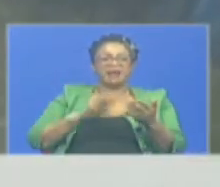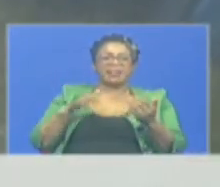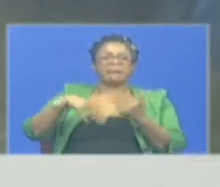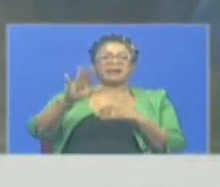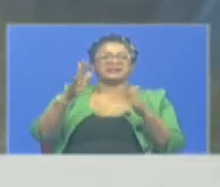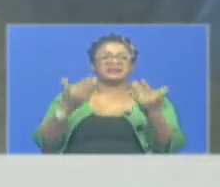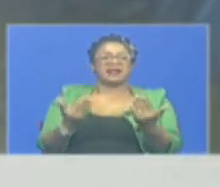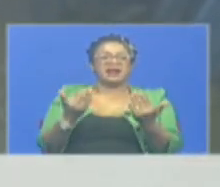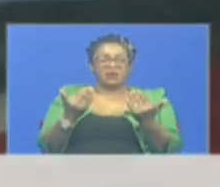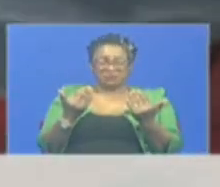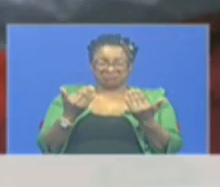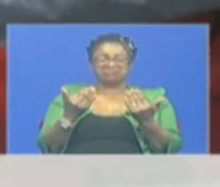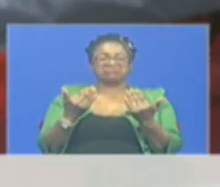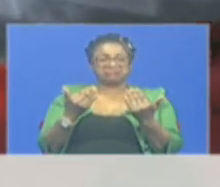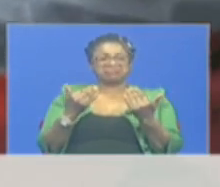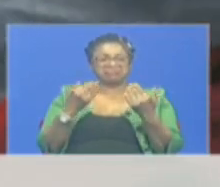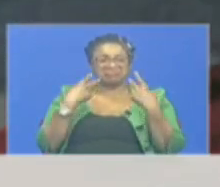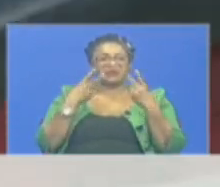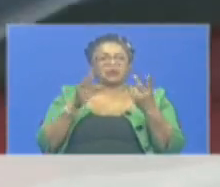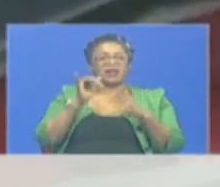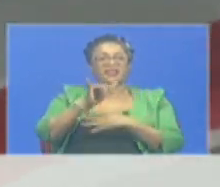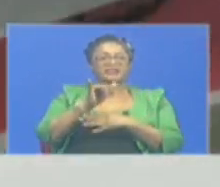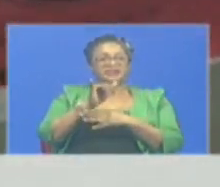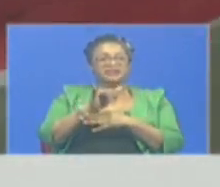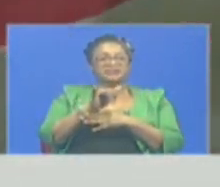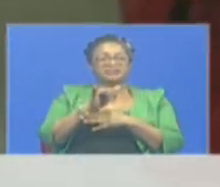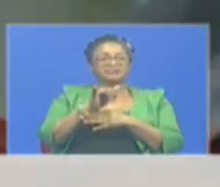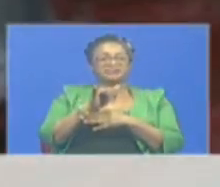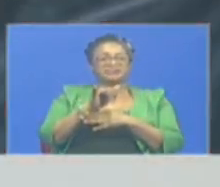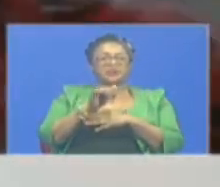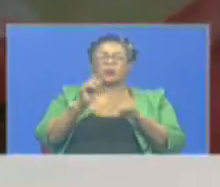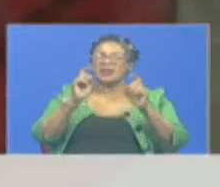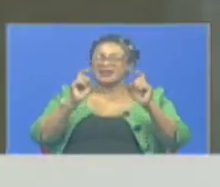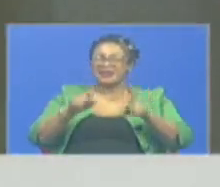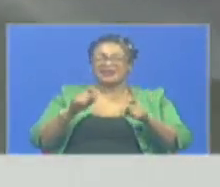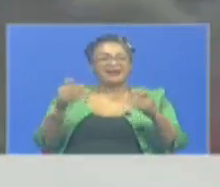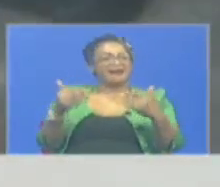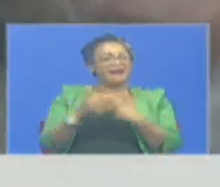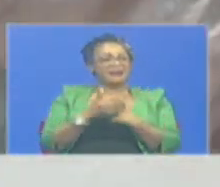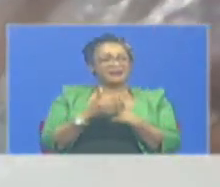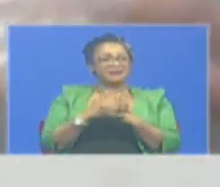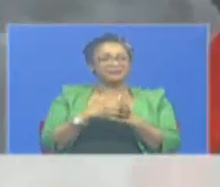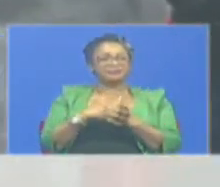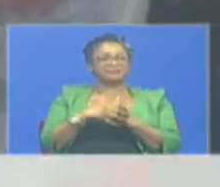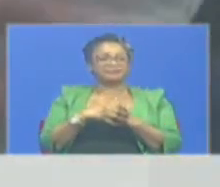Look at that. Don't you all just miss that hug?